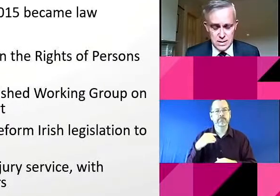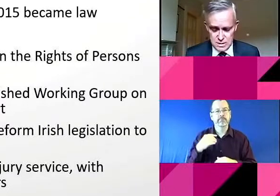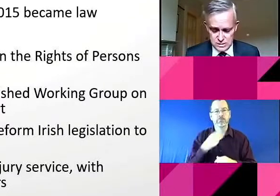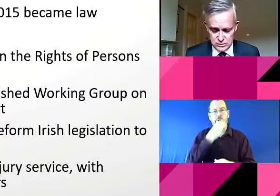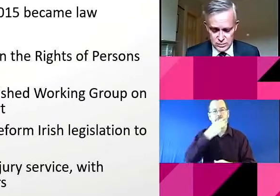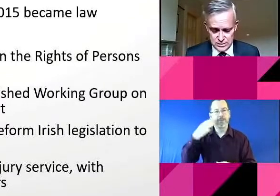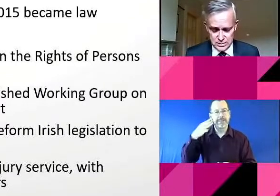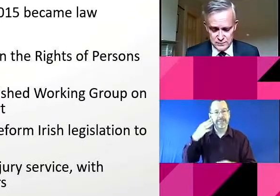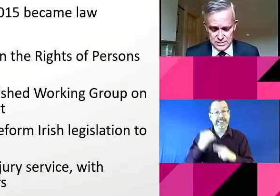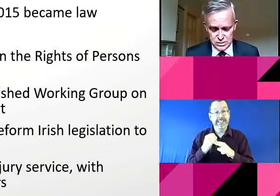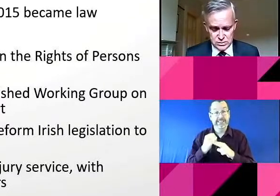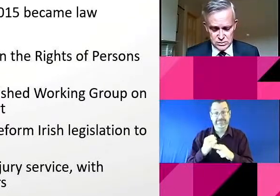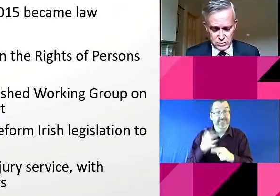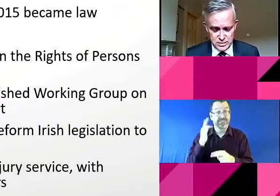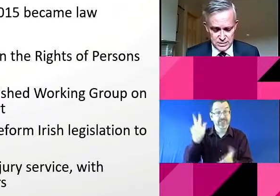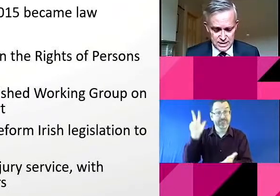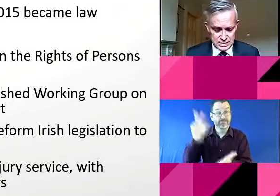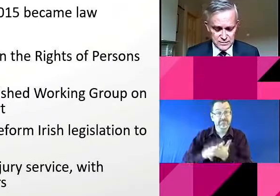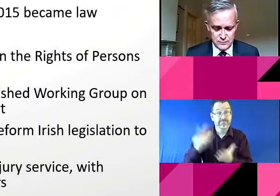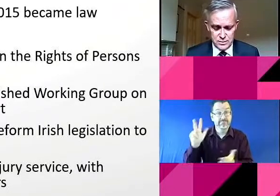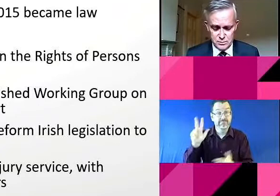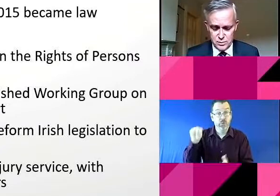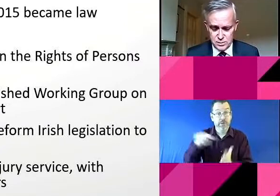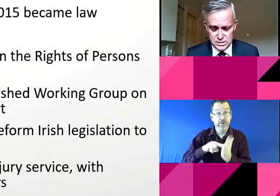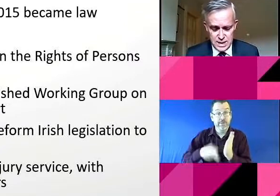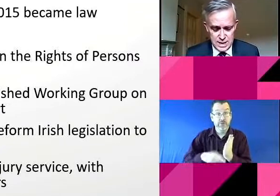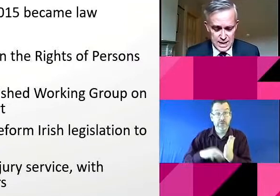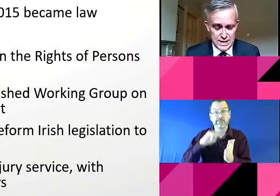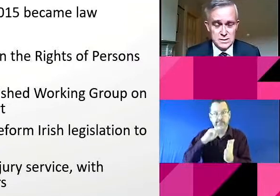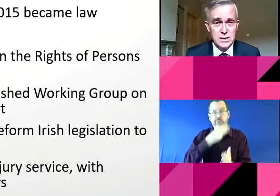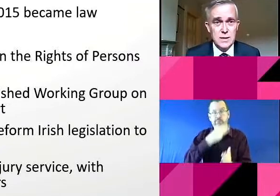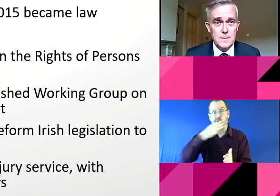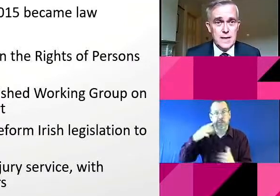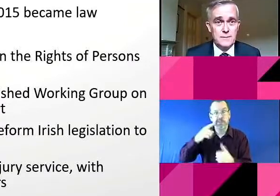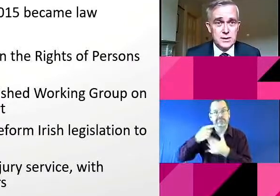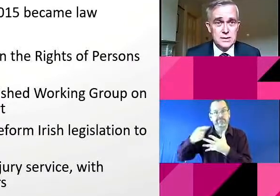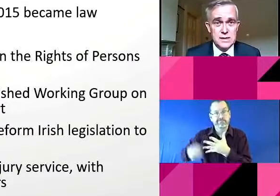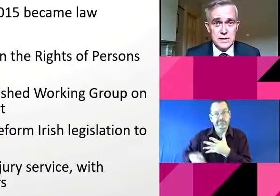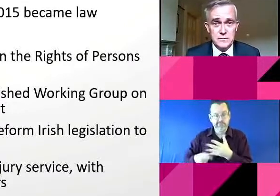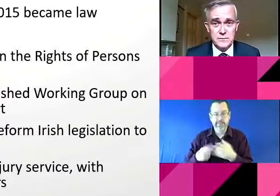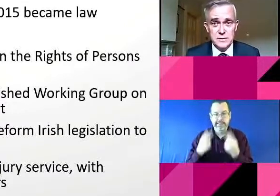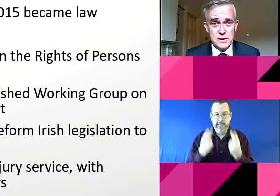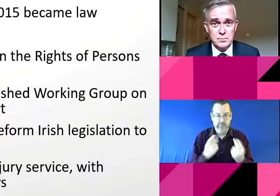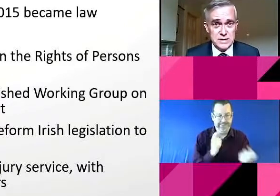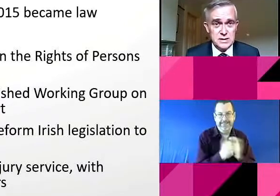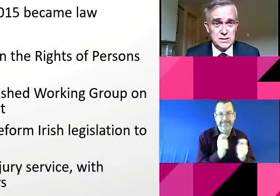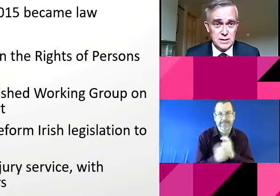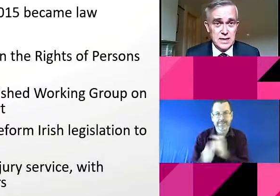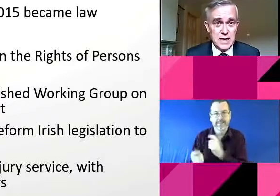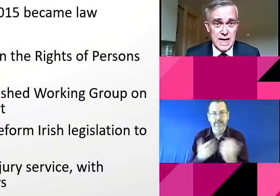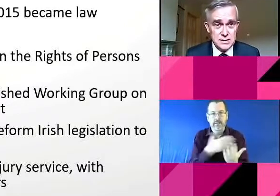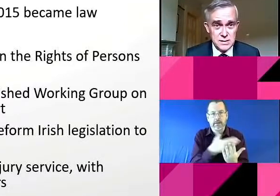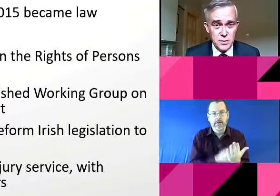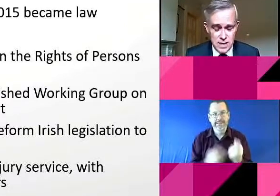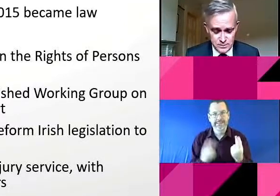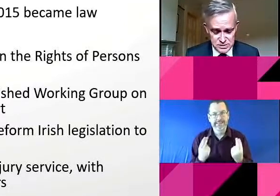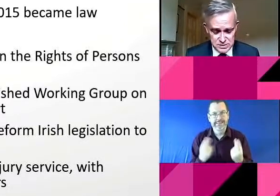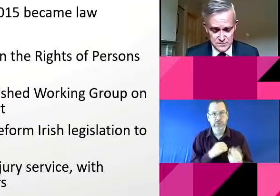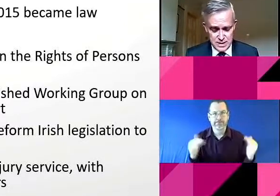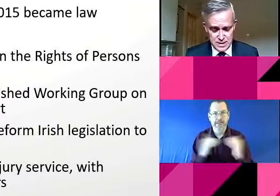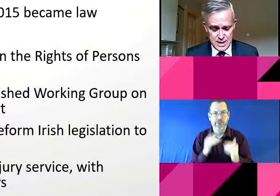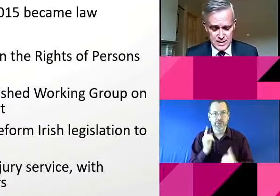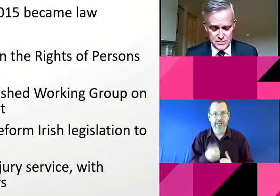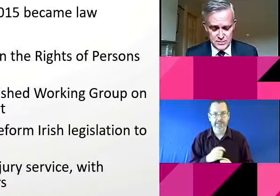the UN Convention. So I think that that's very important. And if I can save the best till last,